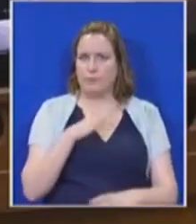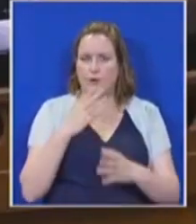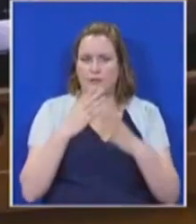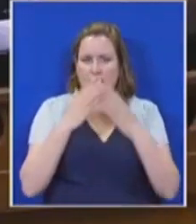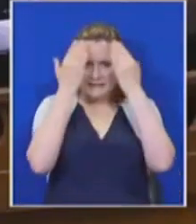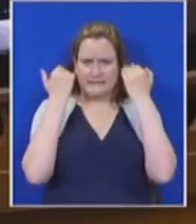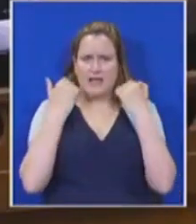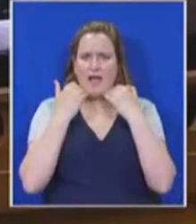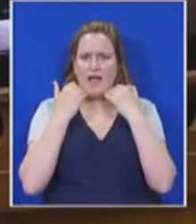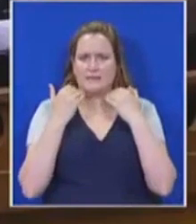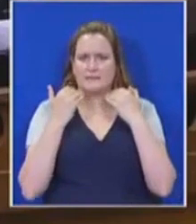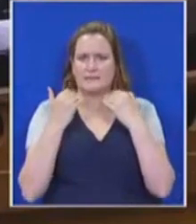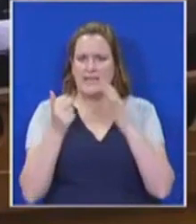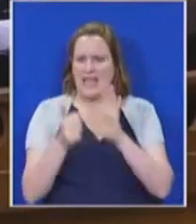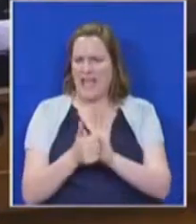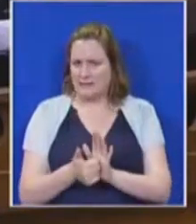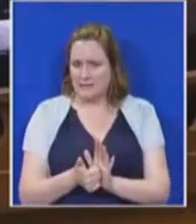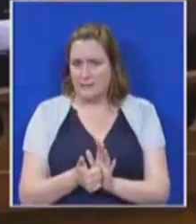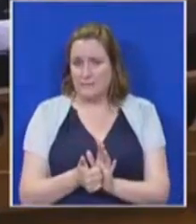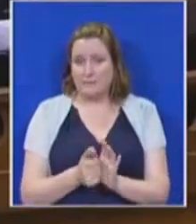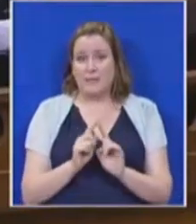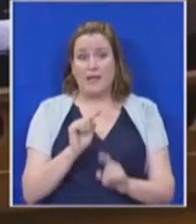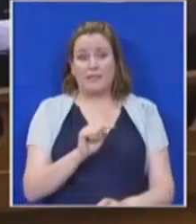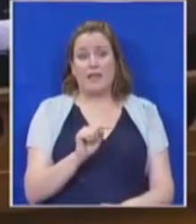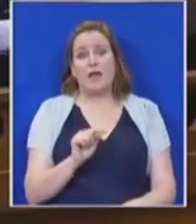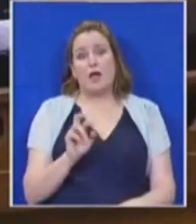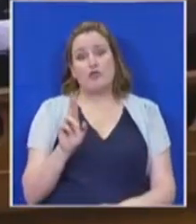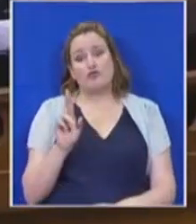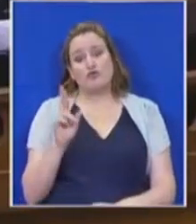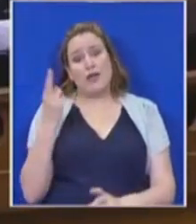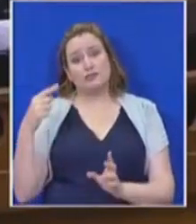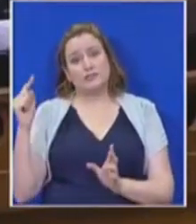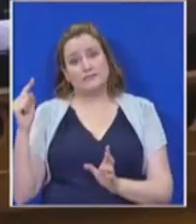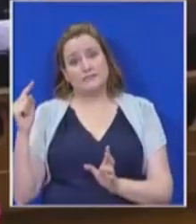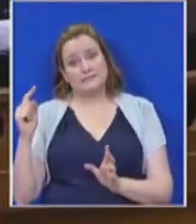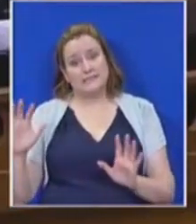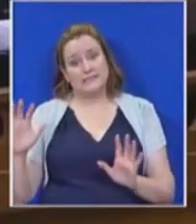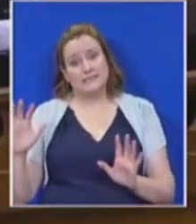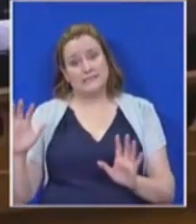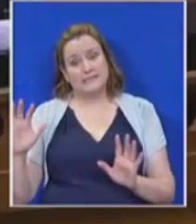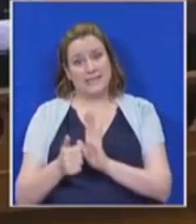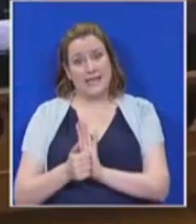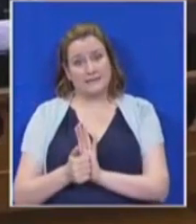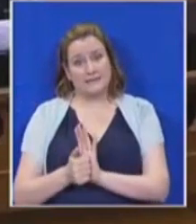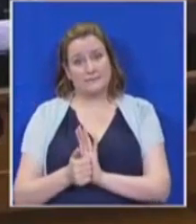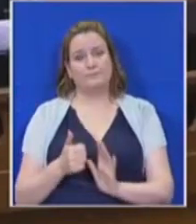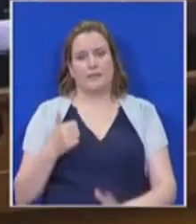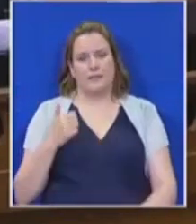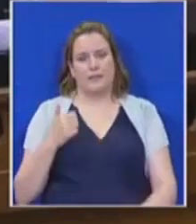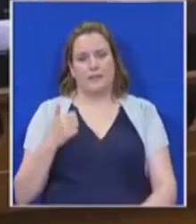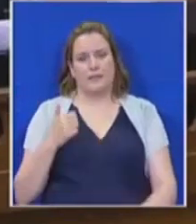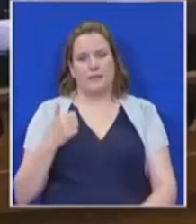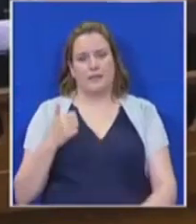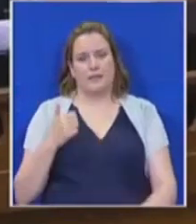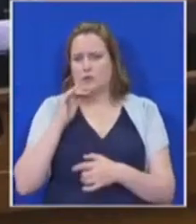most important one is the Righteous Assemblies Act, which our colleague is going to speak to later. A